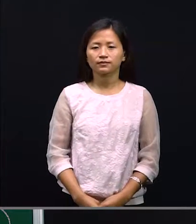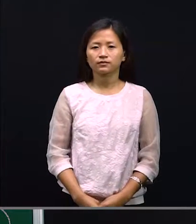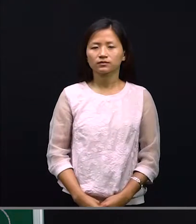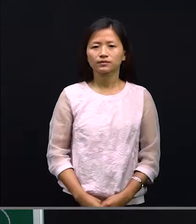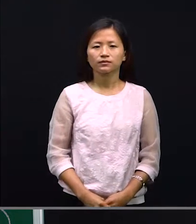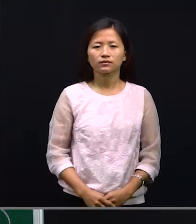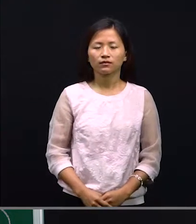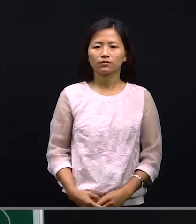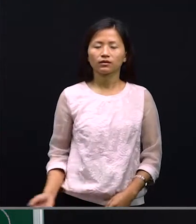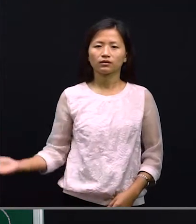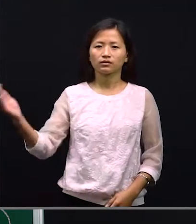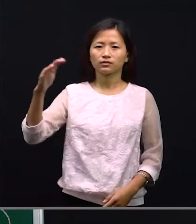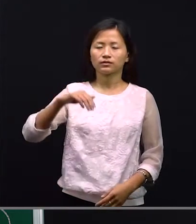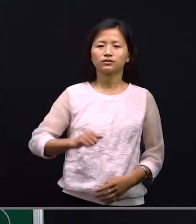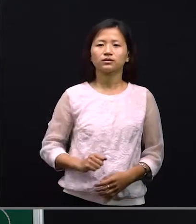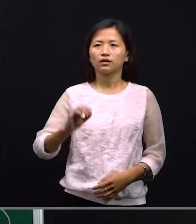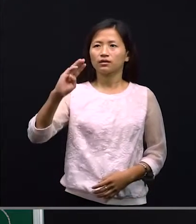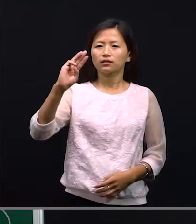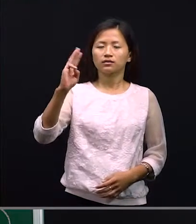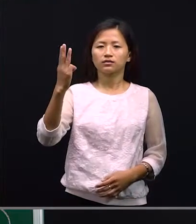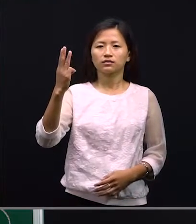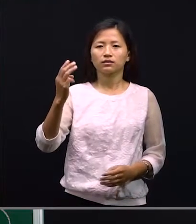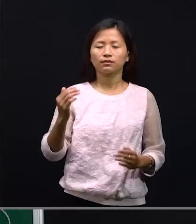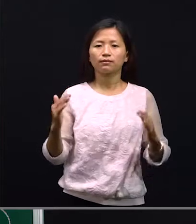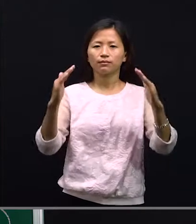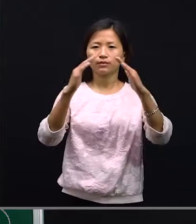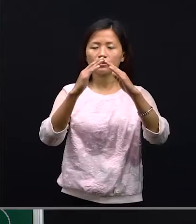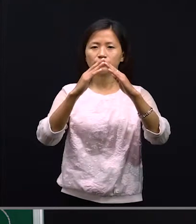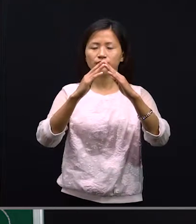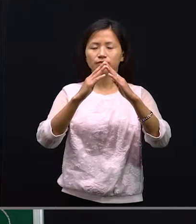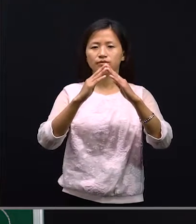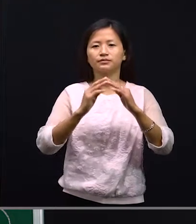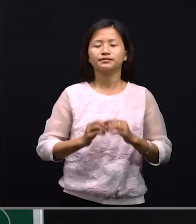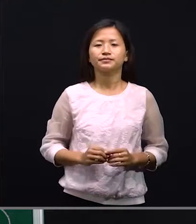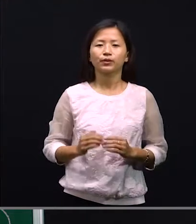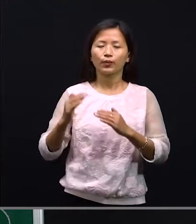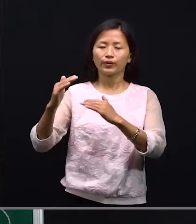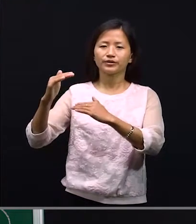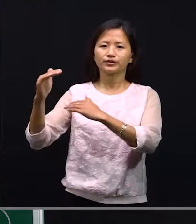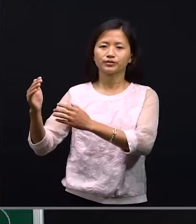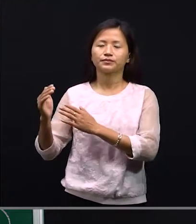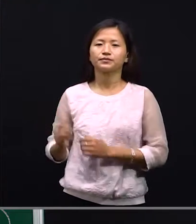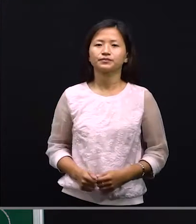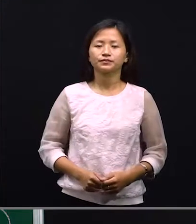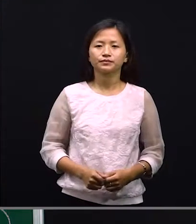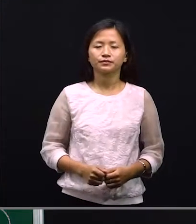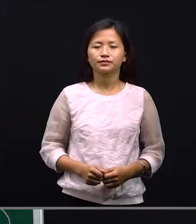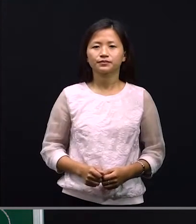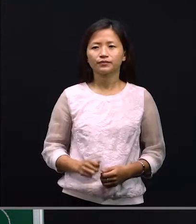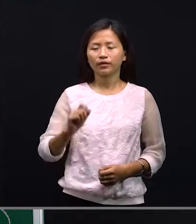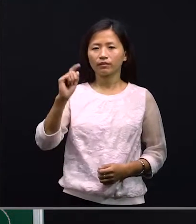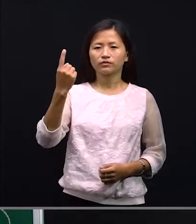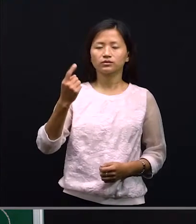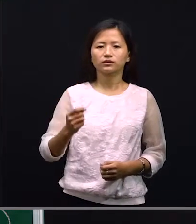now coming to the third mountain range, that is the Patkai mountain range. Remember, the first one was the lower mountain